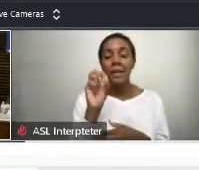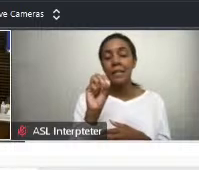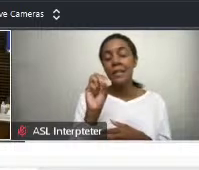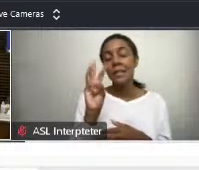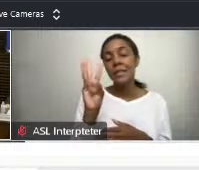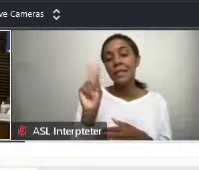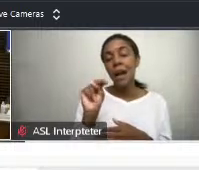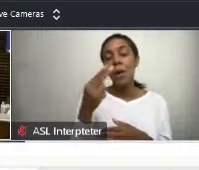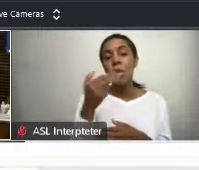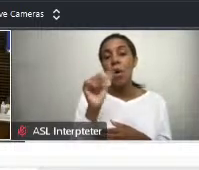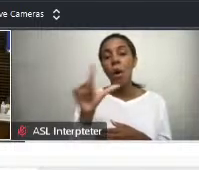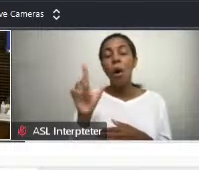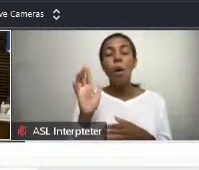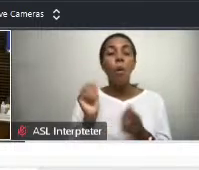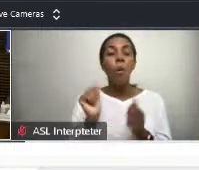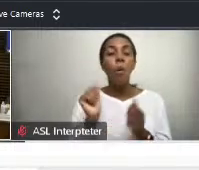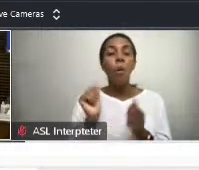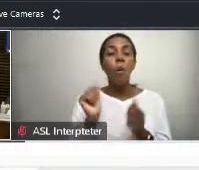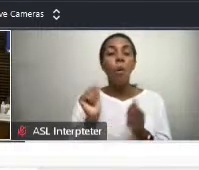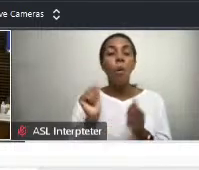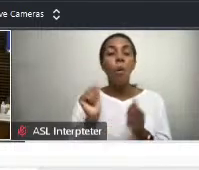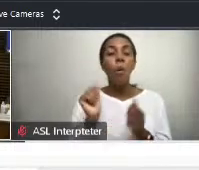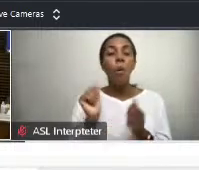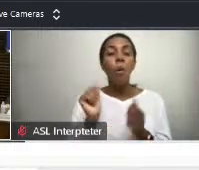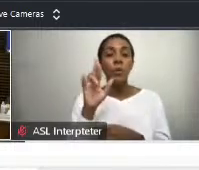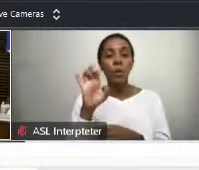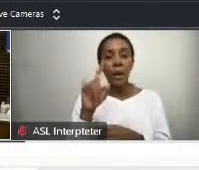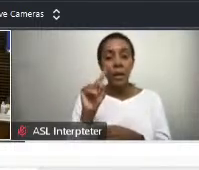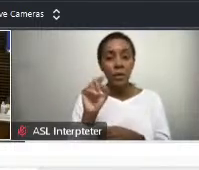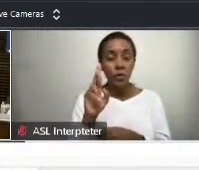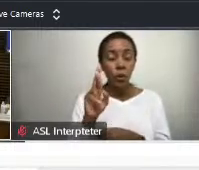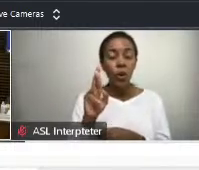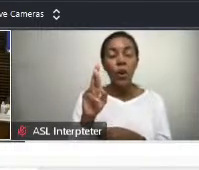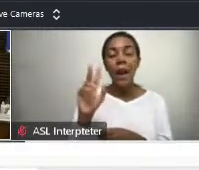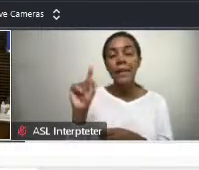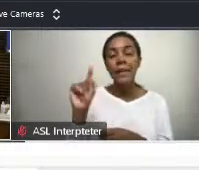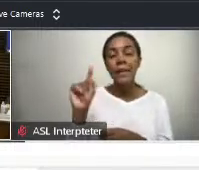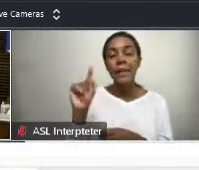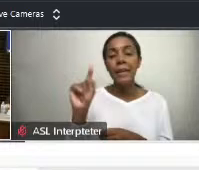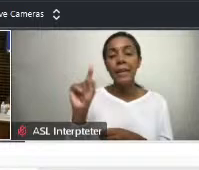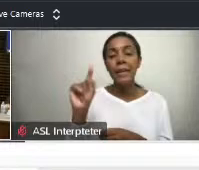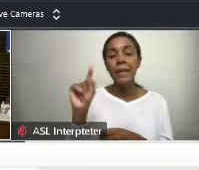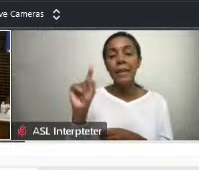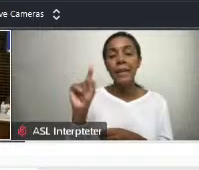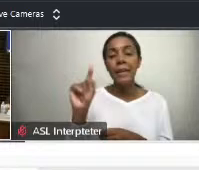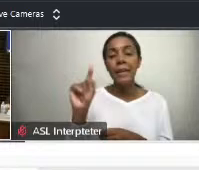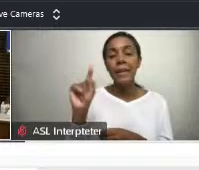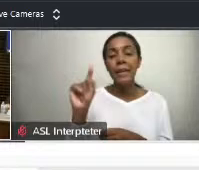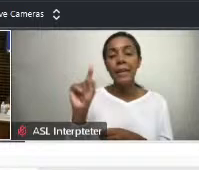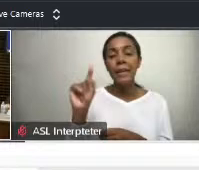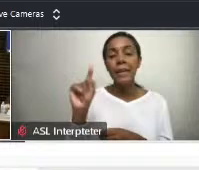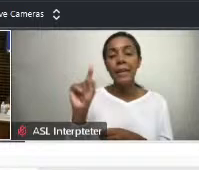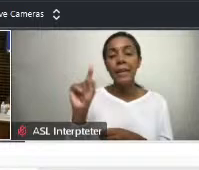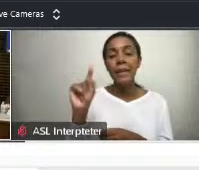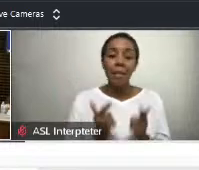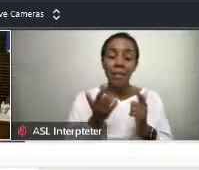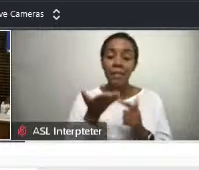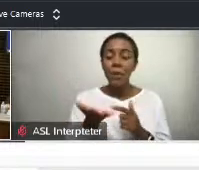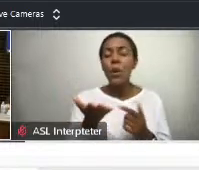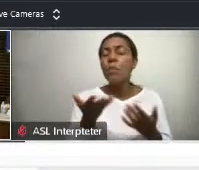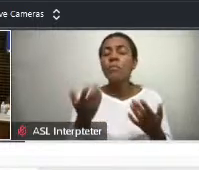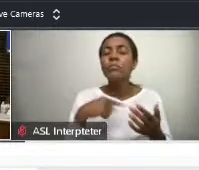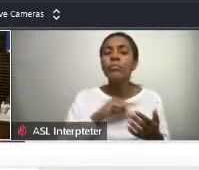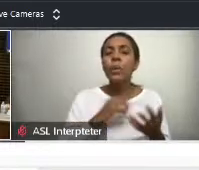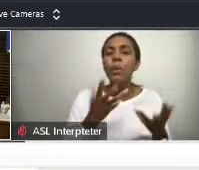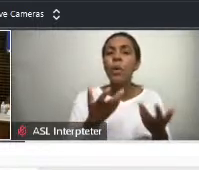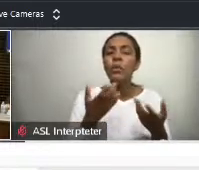and Mr. Tatum to discuss with the residents at Burke Ferguson, you know, what we're wanting to accomplish and hear